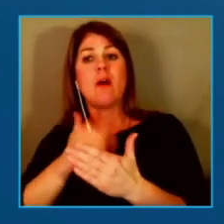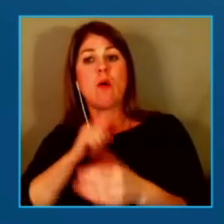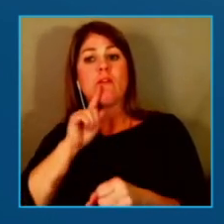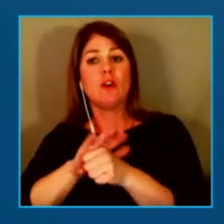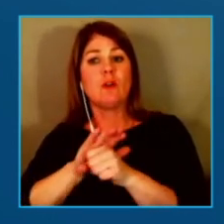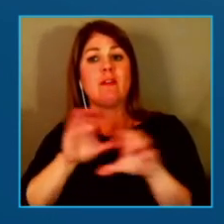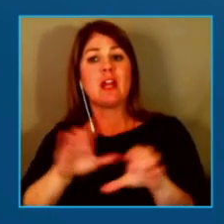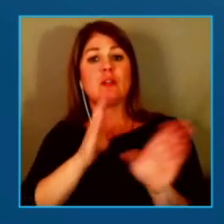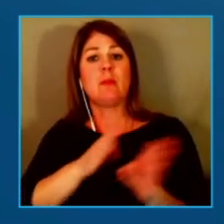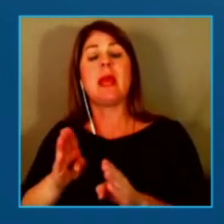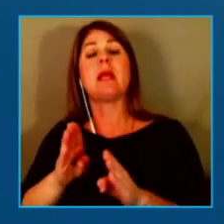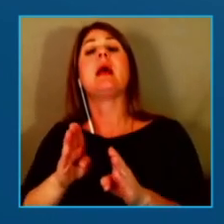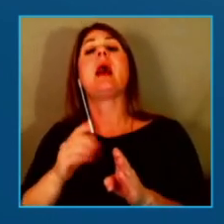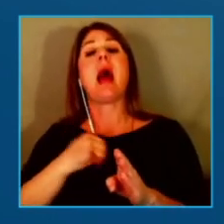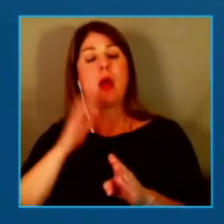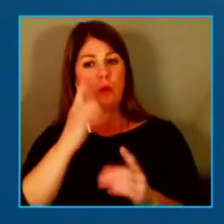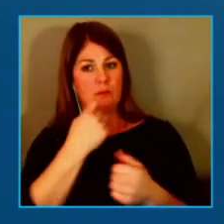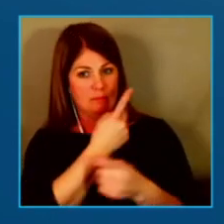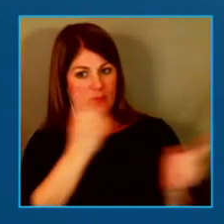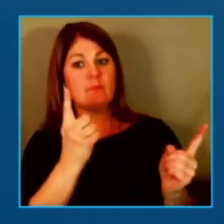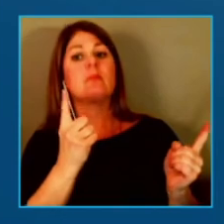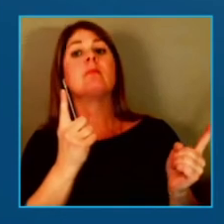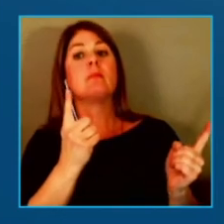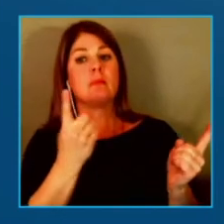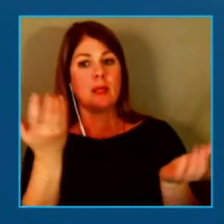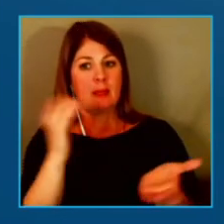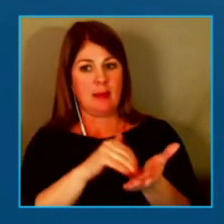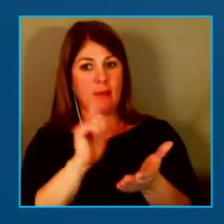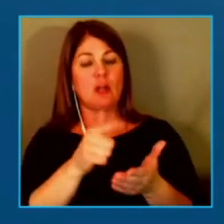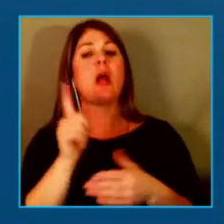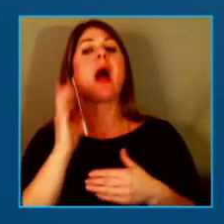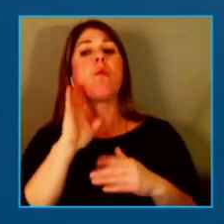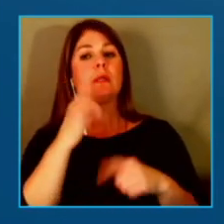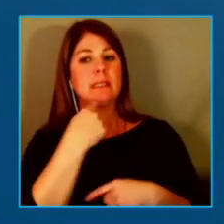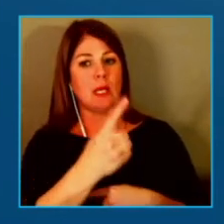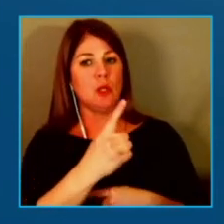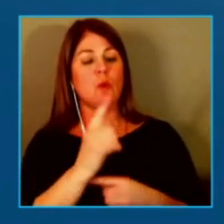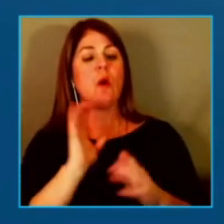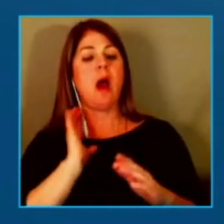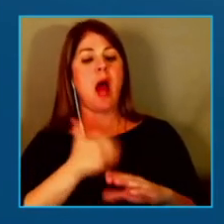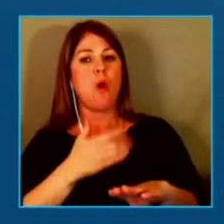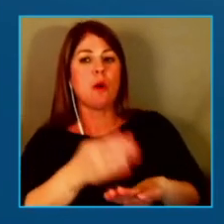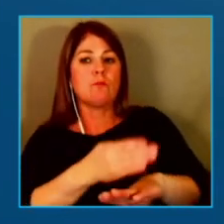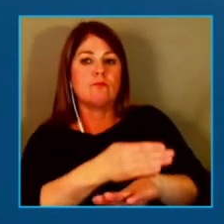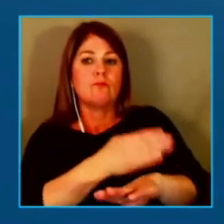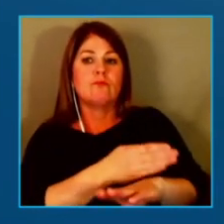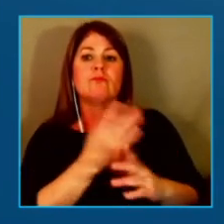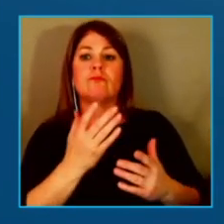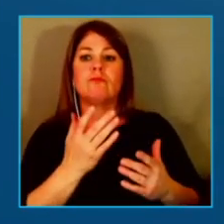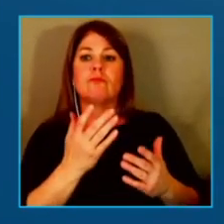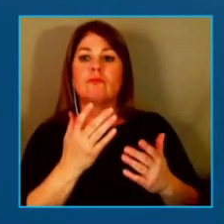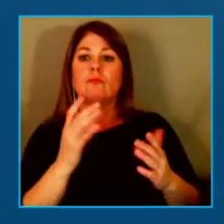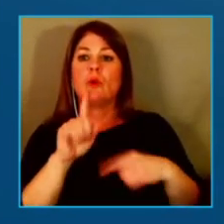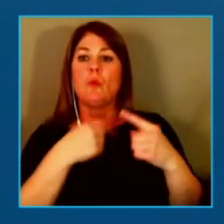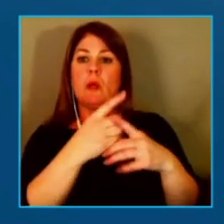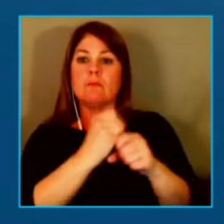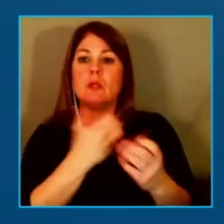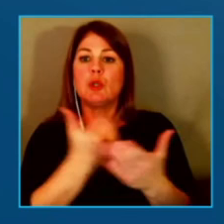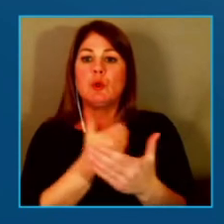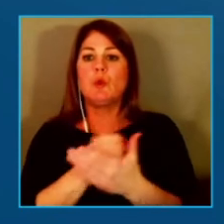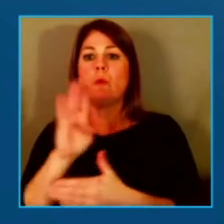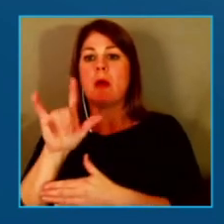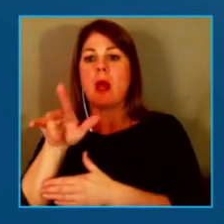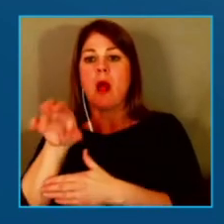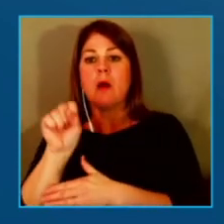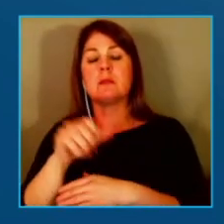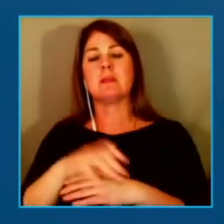you will hear back from me about the progress that we have made with our new bylaws. I want to thank you again for your time today. I